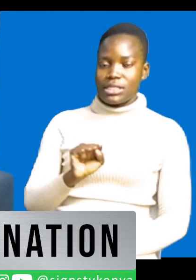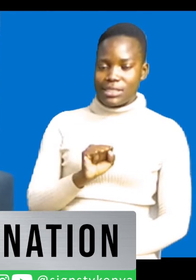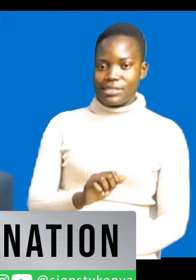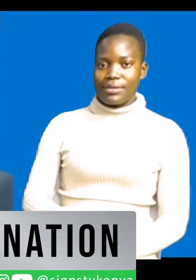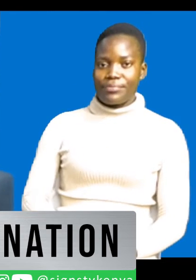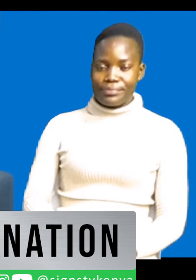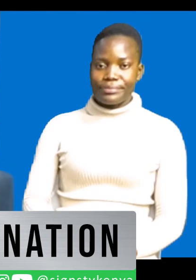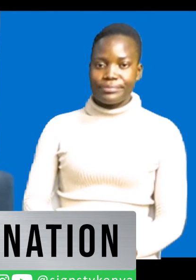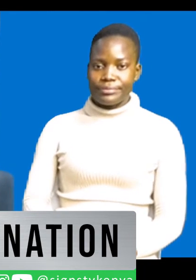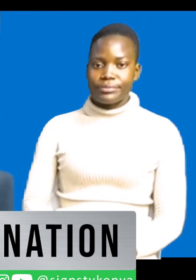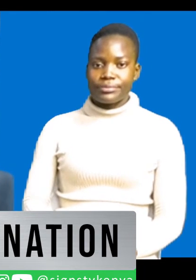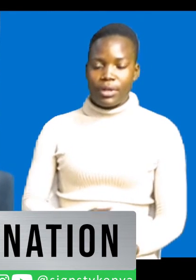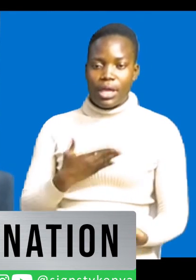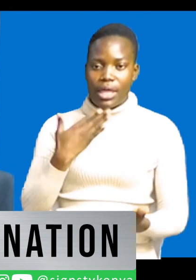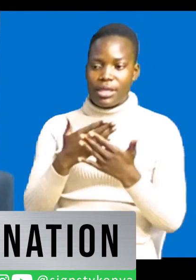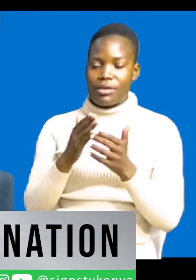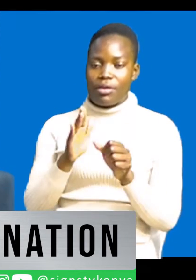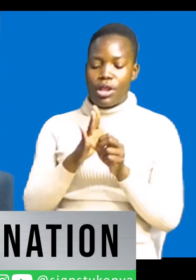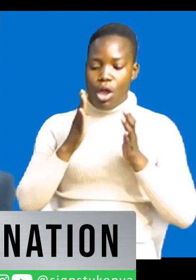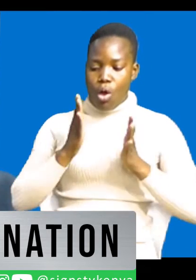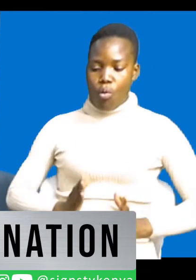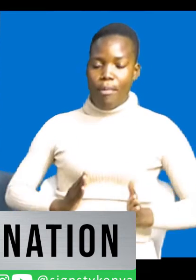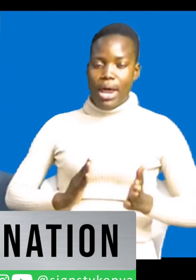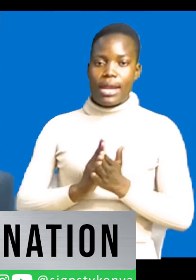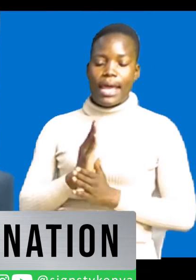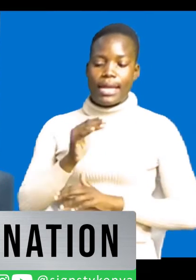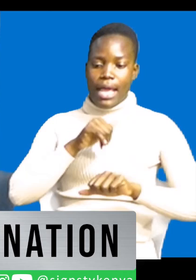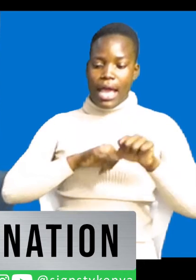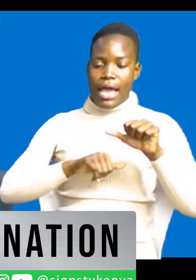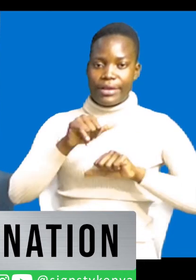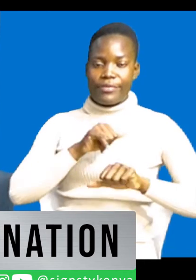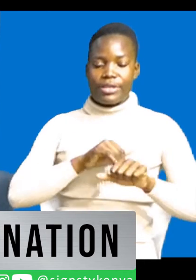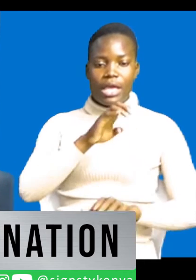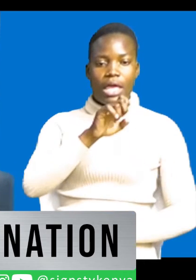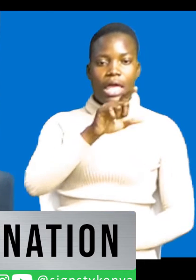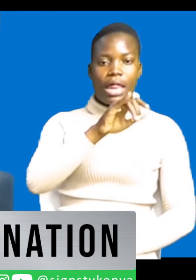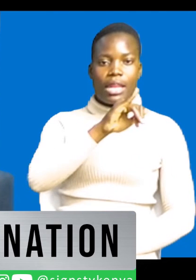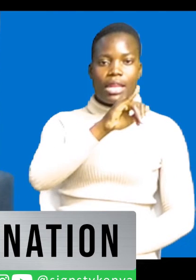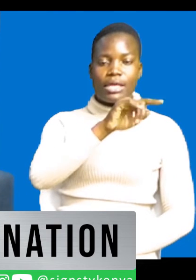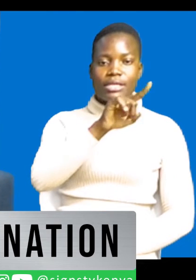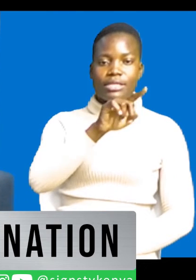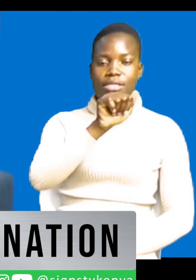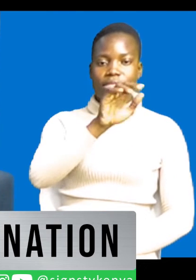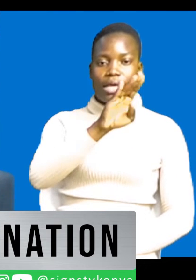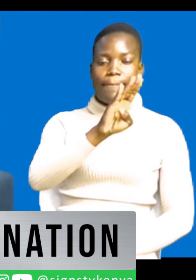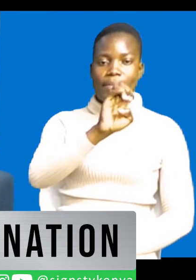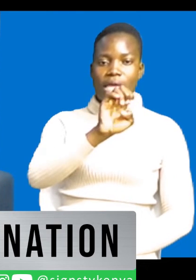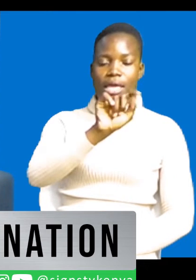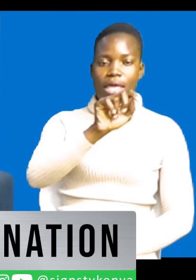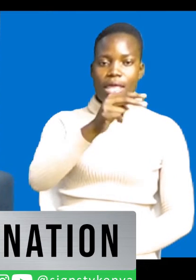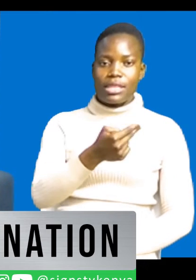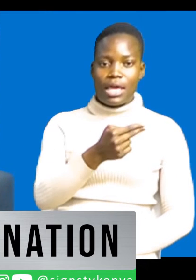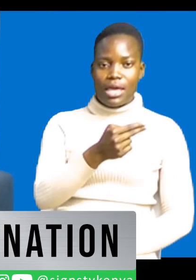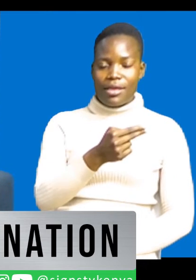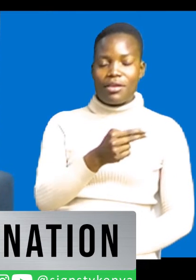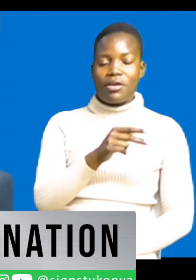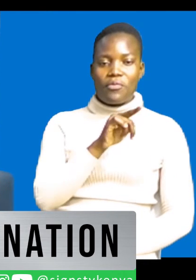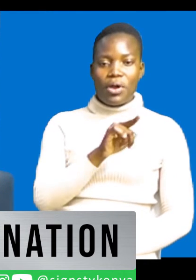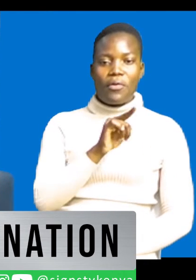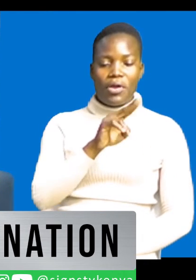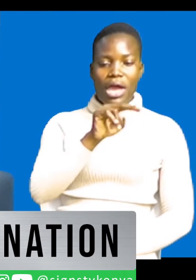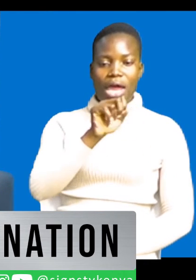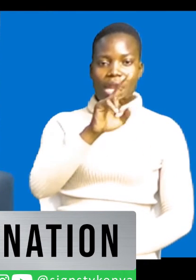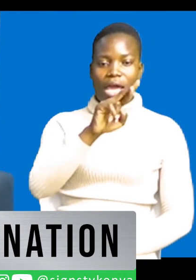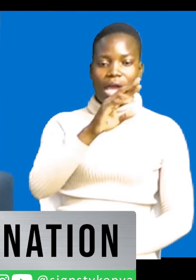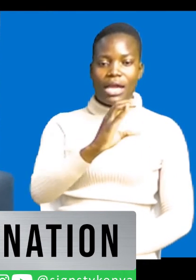Hi, Nicholas. Asante sana, Jonah. Human rights activist. Yes. Elizabeth Michael, NAC Kenya. Member, yes. You're a kijana.